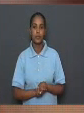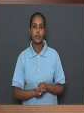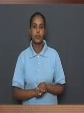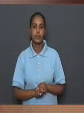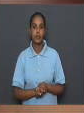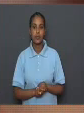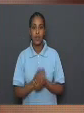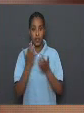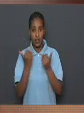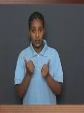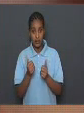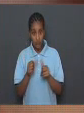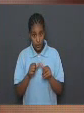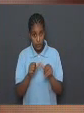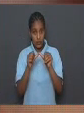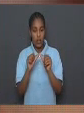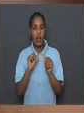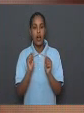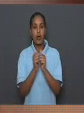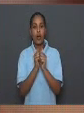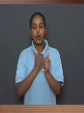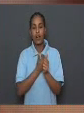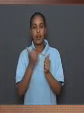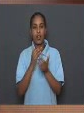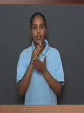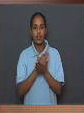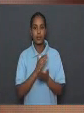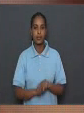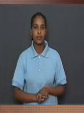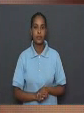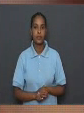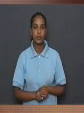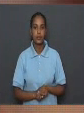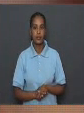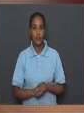pure copper. Let us carry on with our lesson.